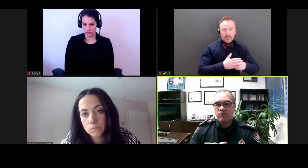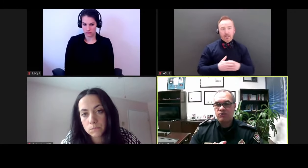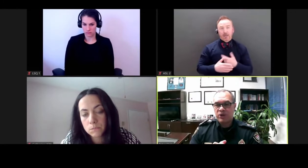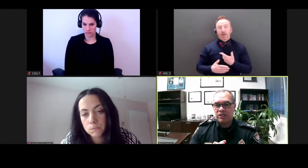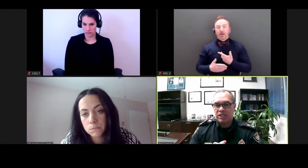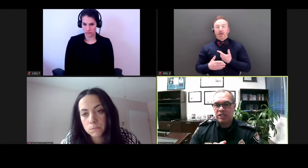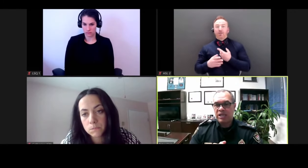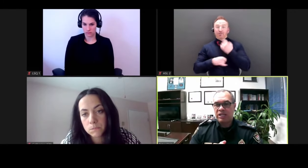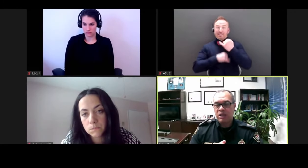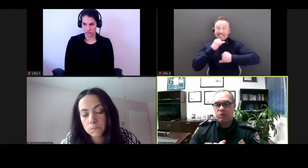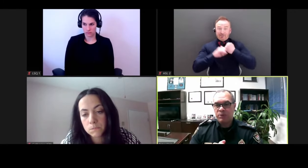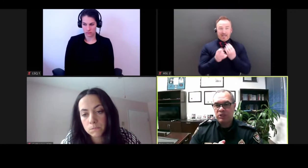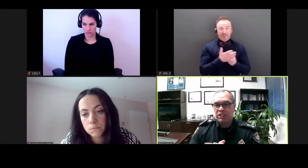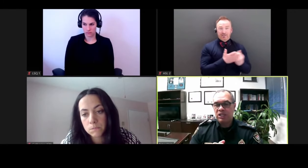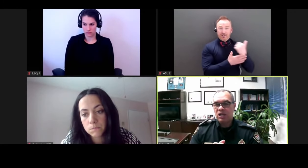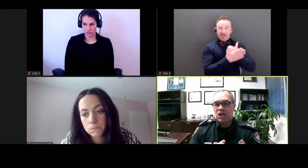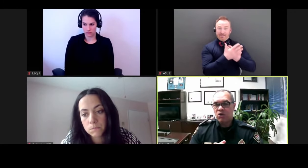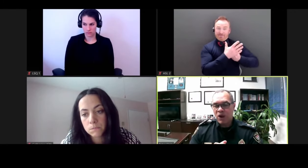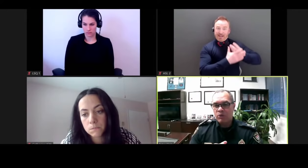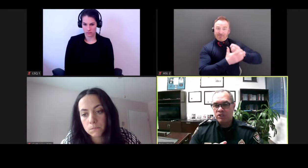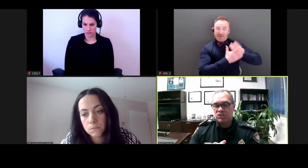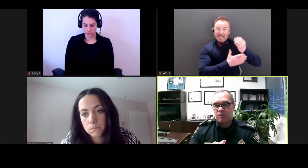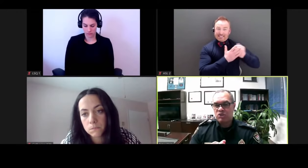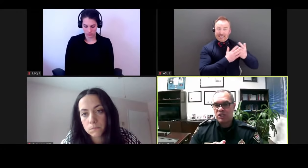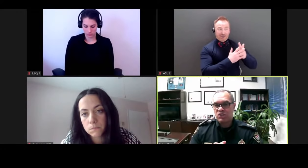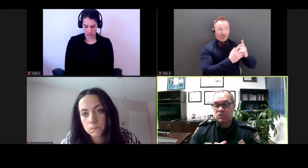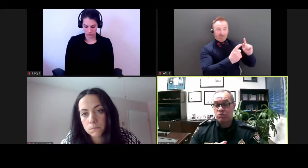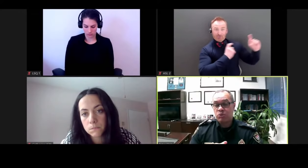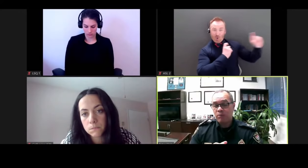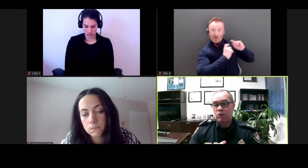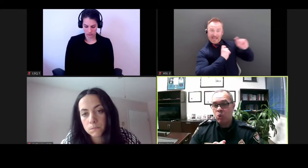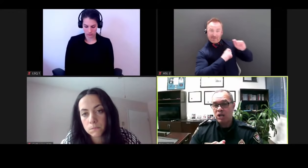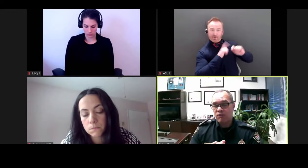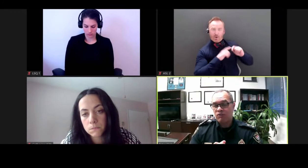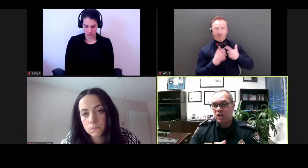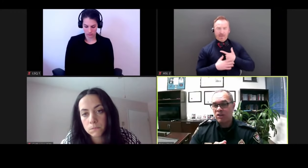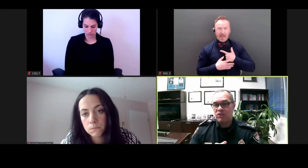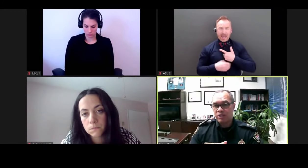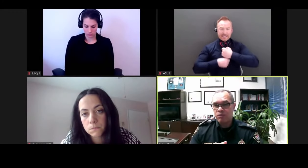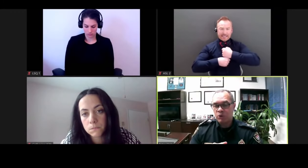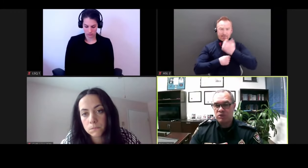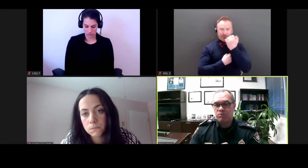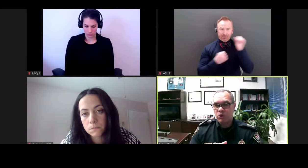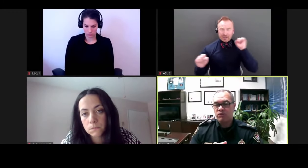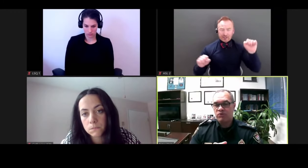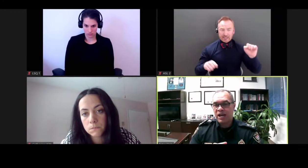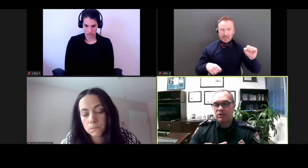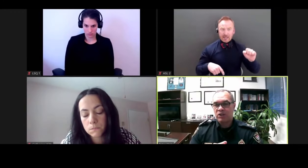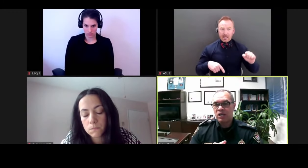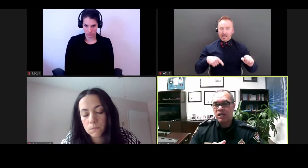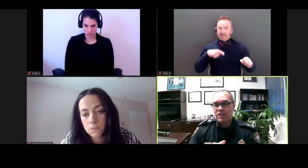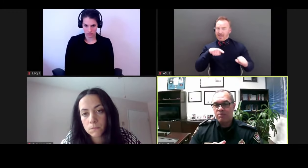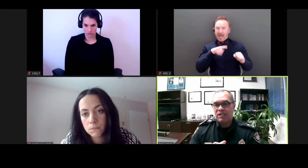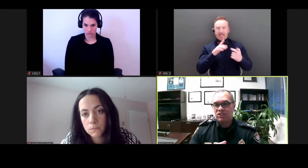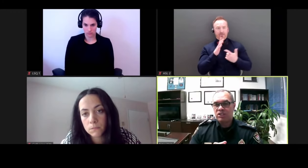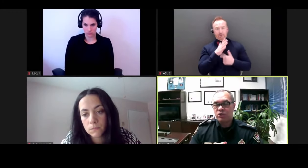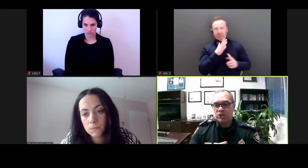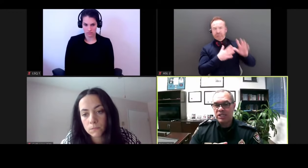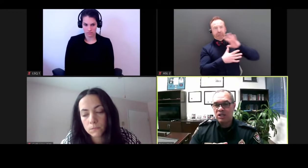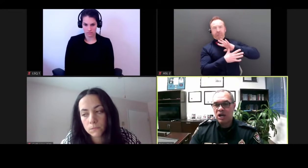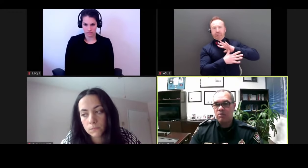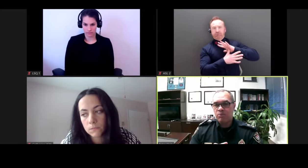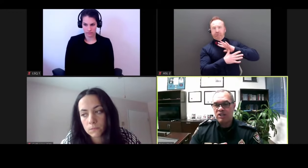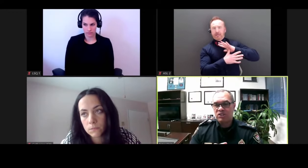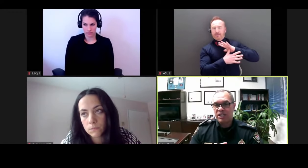organization, funding, and capability around this demonstration is probably one of, if not the most important factor that makes it